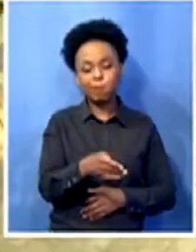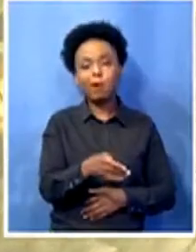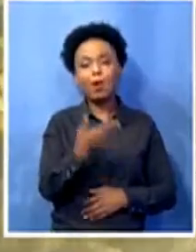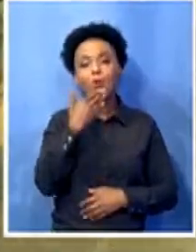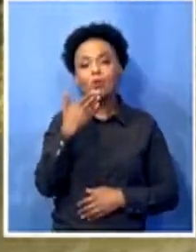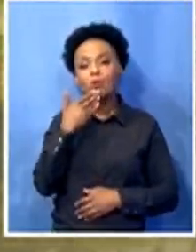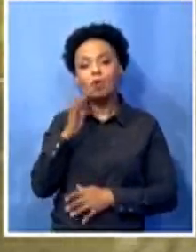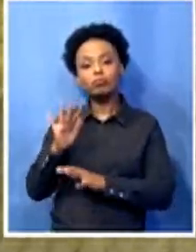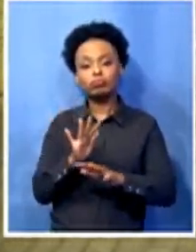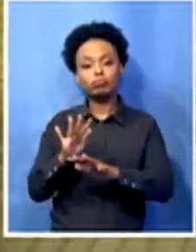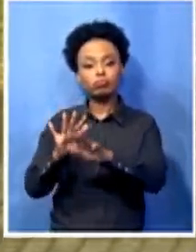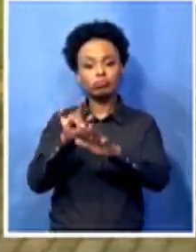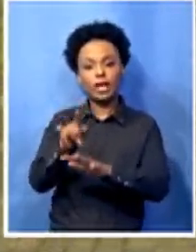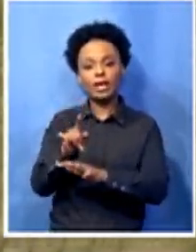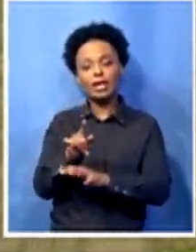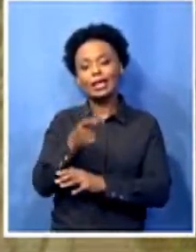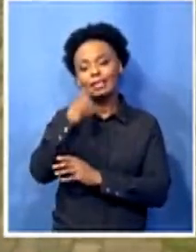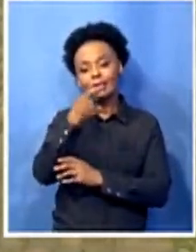campaign protesters, they will also be